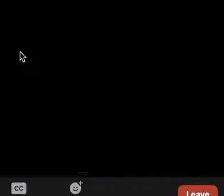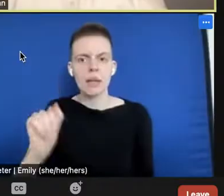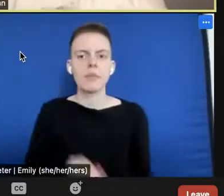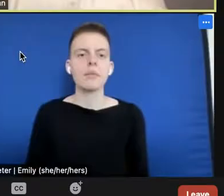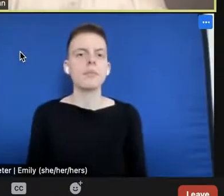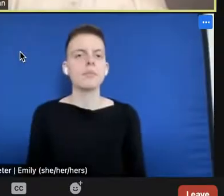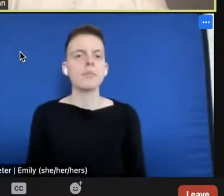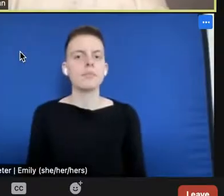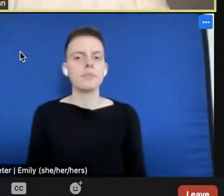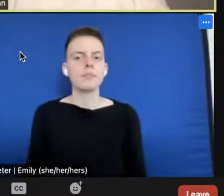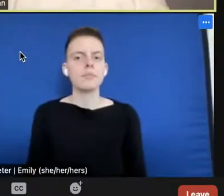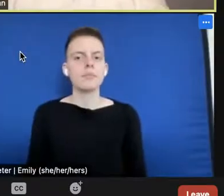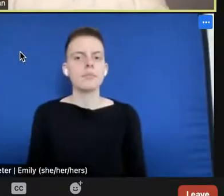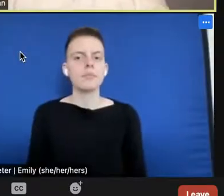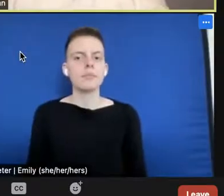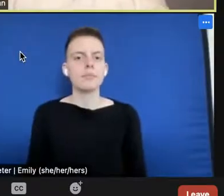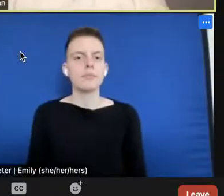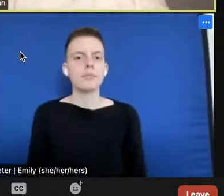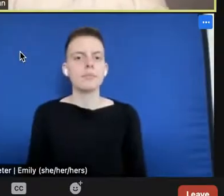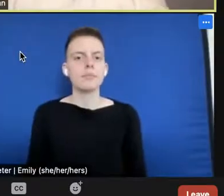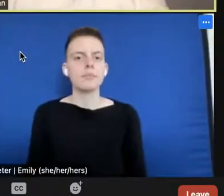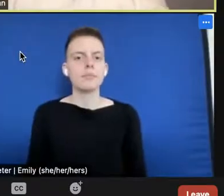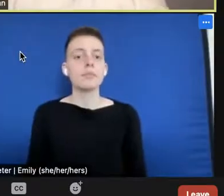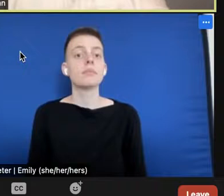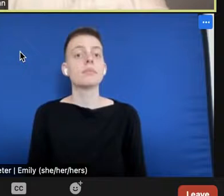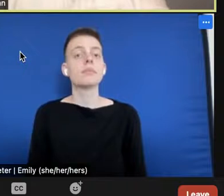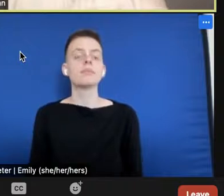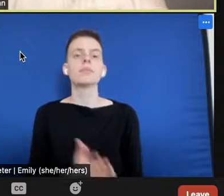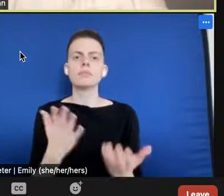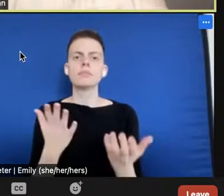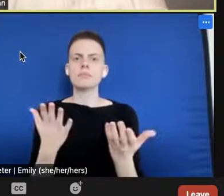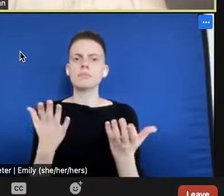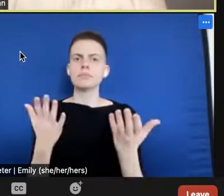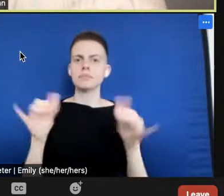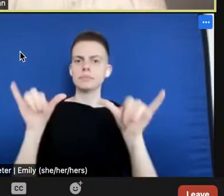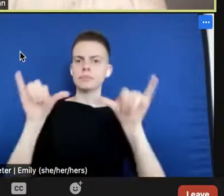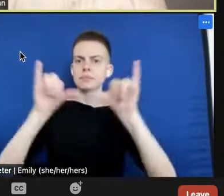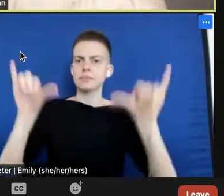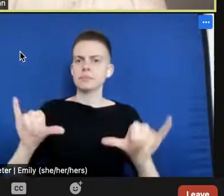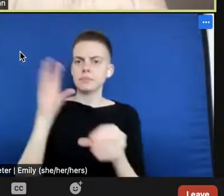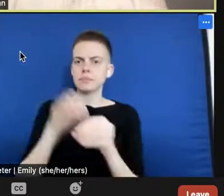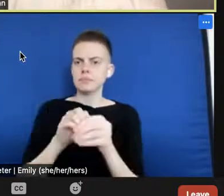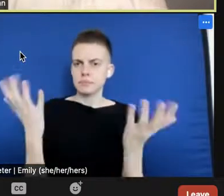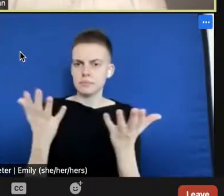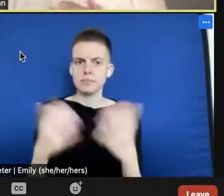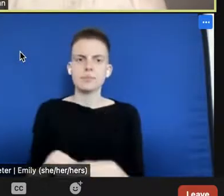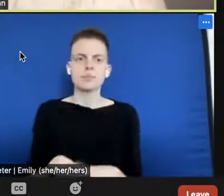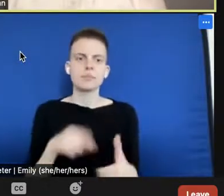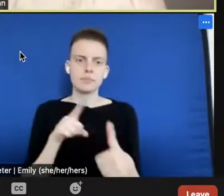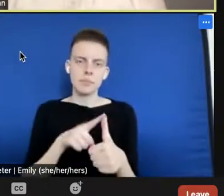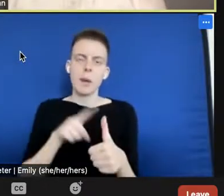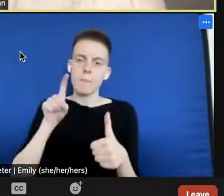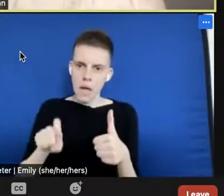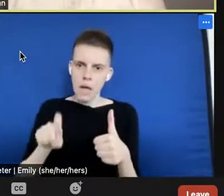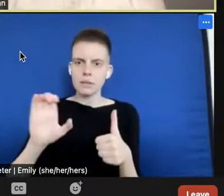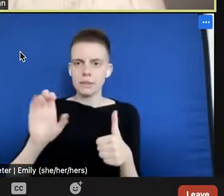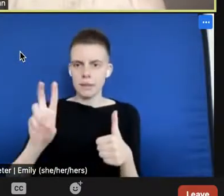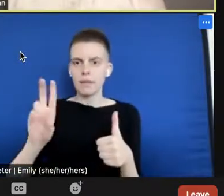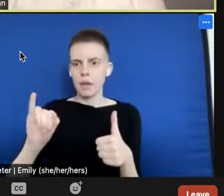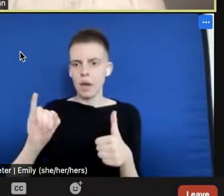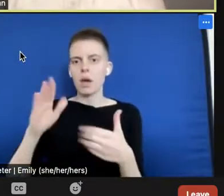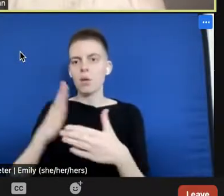Okay, so the framework includes the following. You have to have a CVI range score. And then I'm going to show you these forms